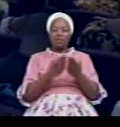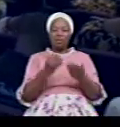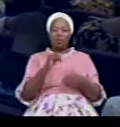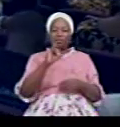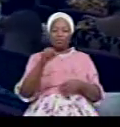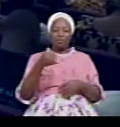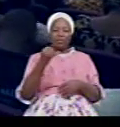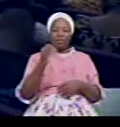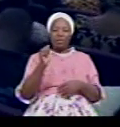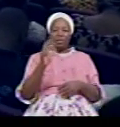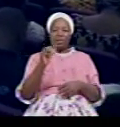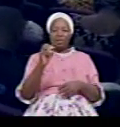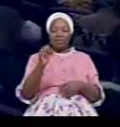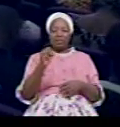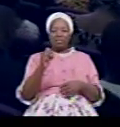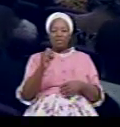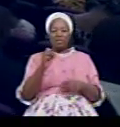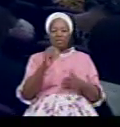chapter 4,